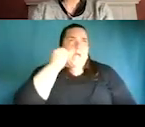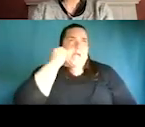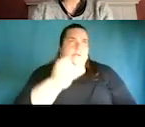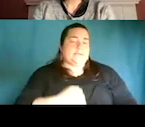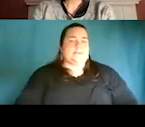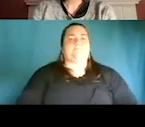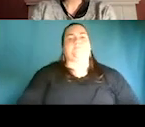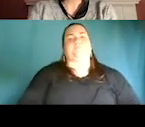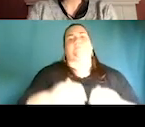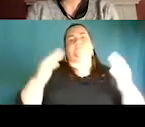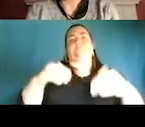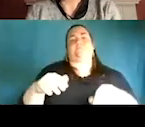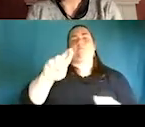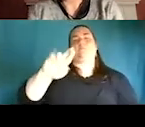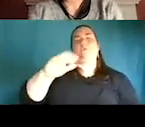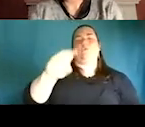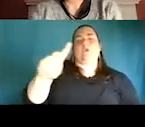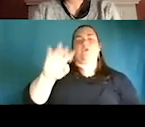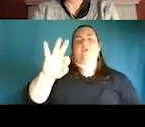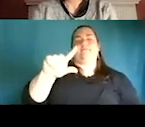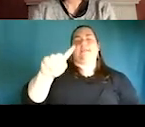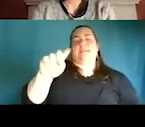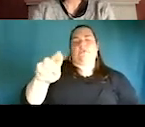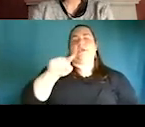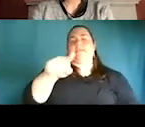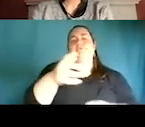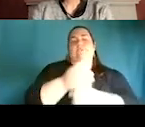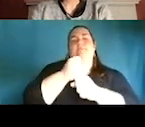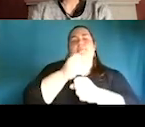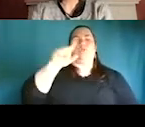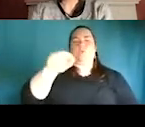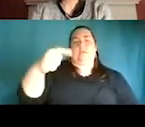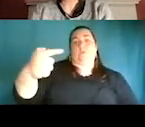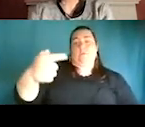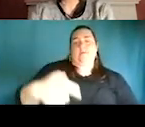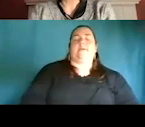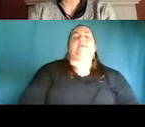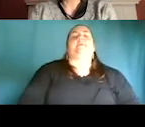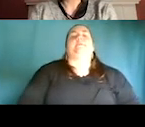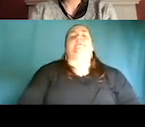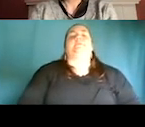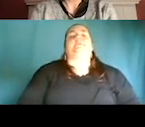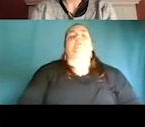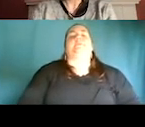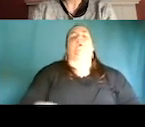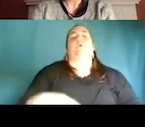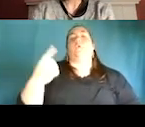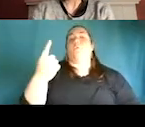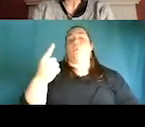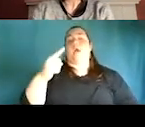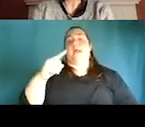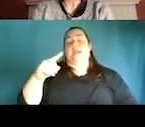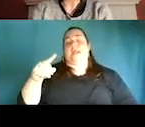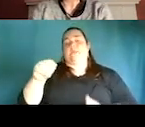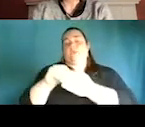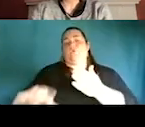And Richard Fleeter is a 2021 recipient. One advisee notes that Professor Fleeter's emphasis that no one really knows